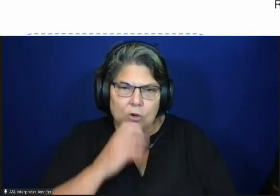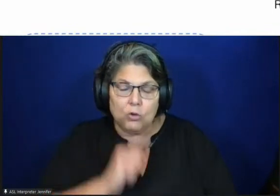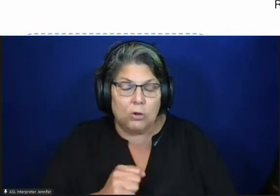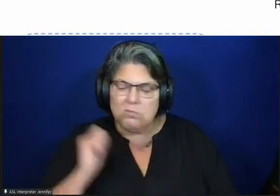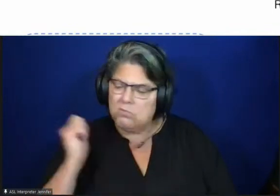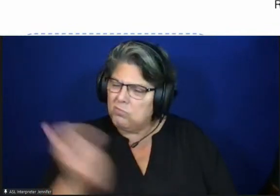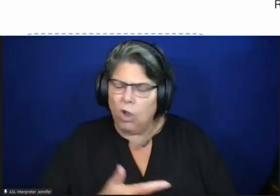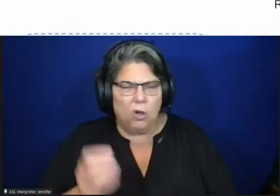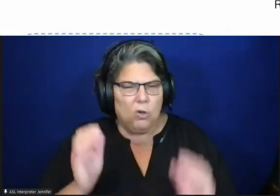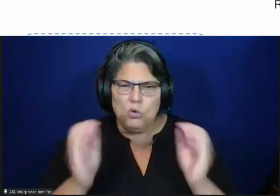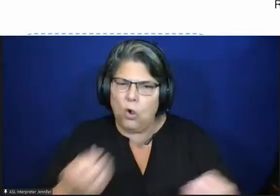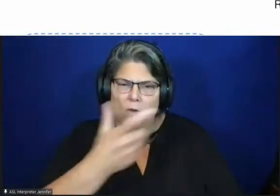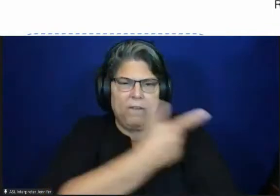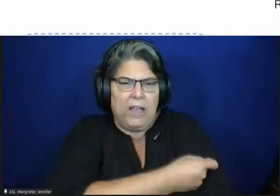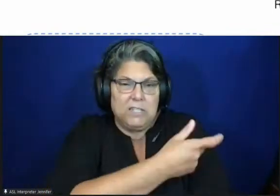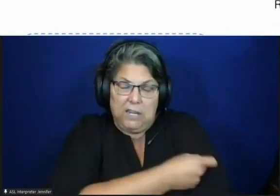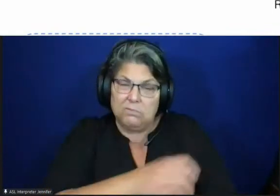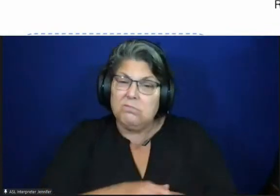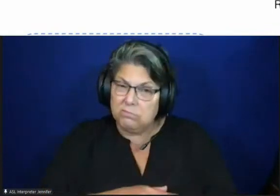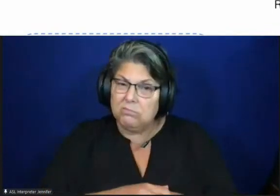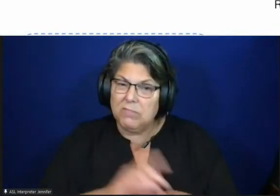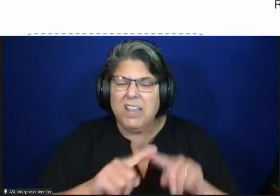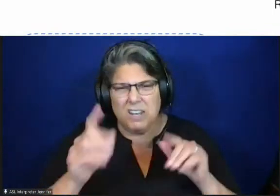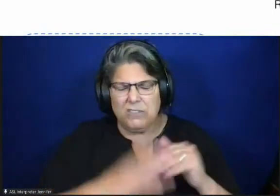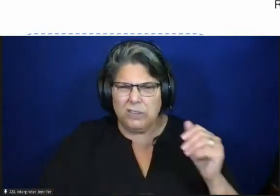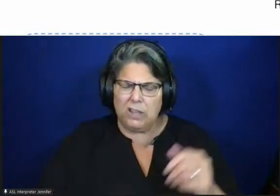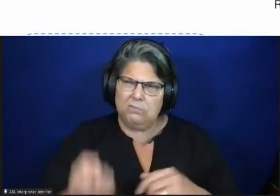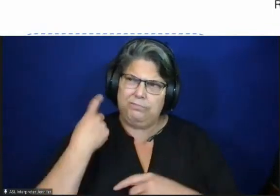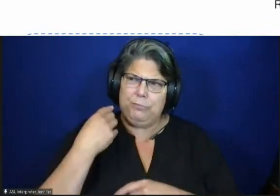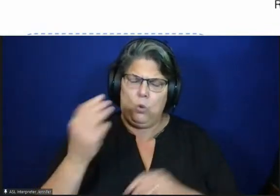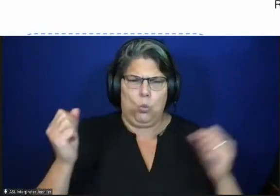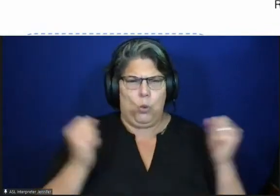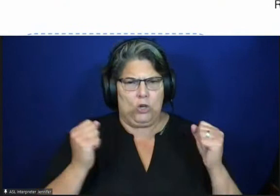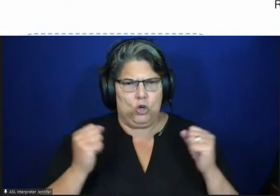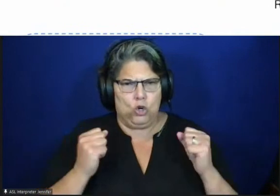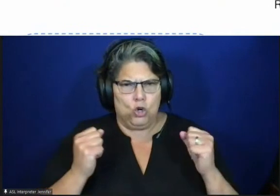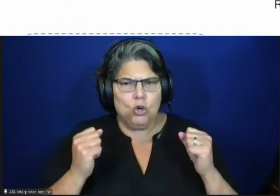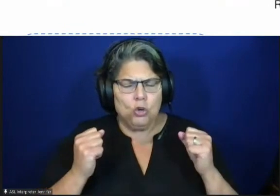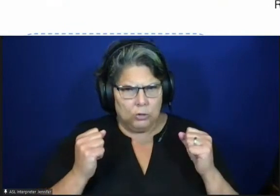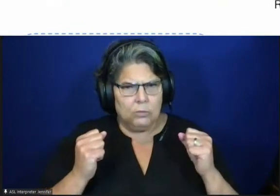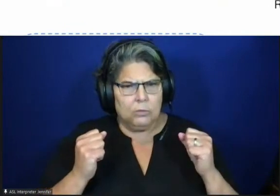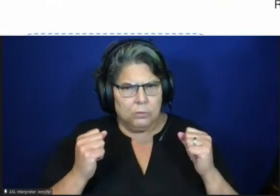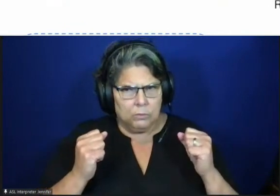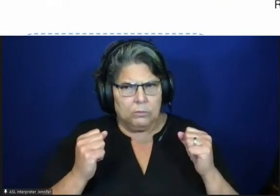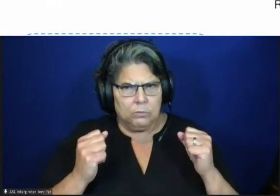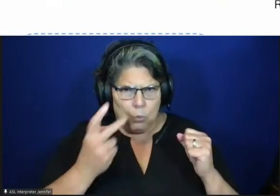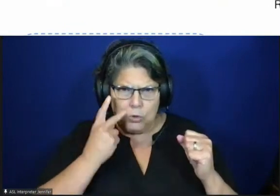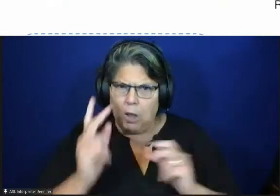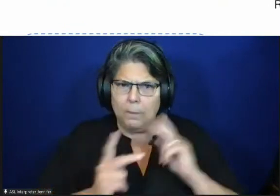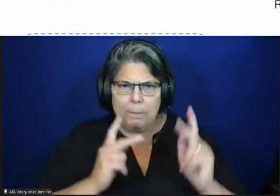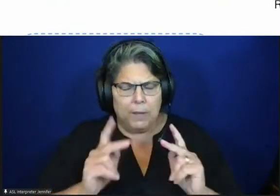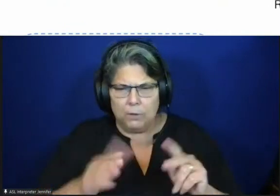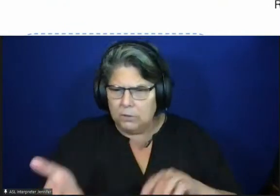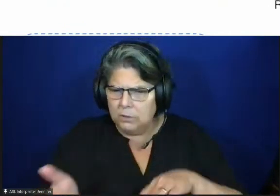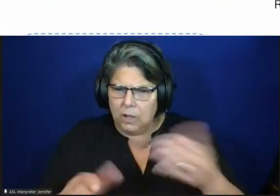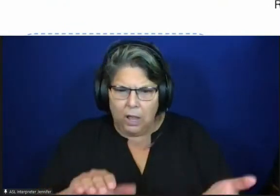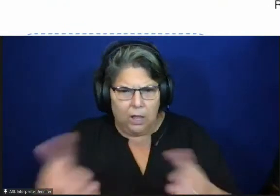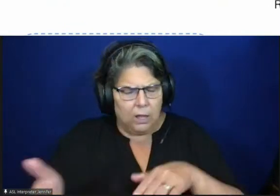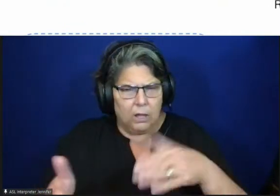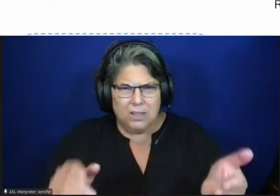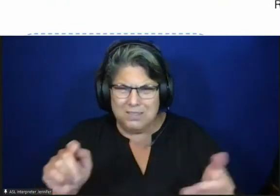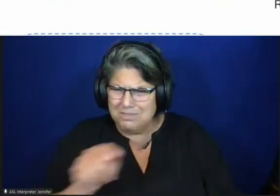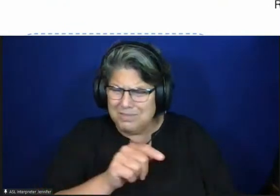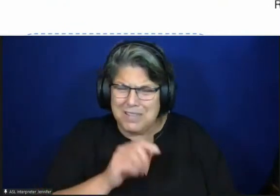unvaccinated. So this is very much a difference from the winter when we were seeing people dying who were in their